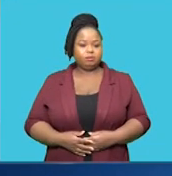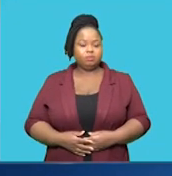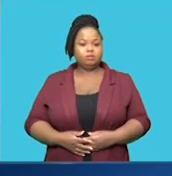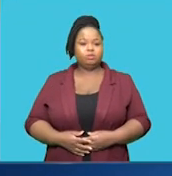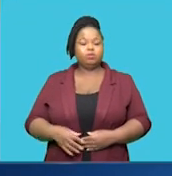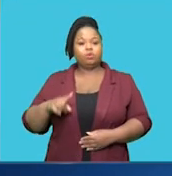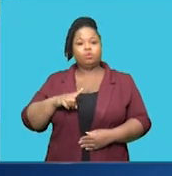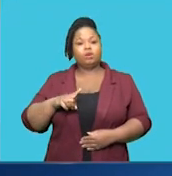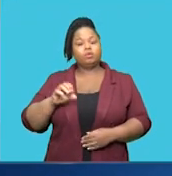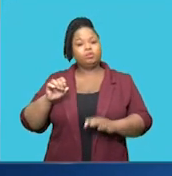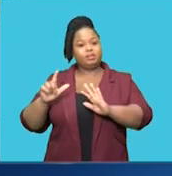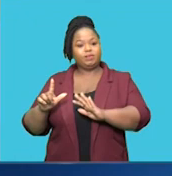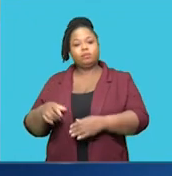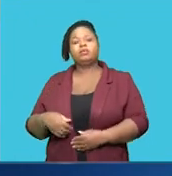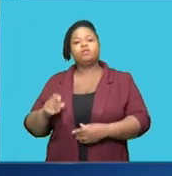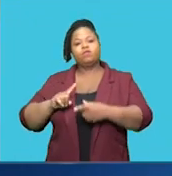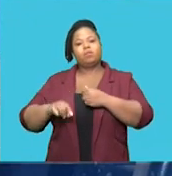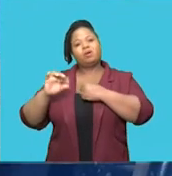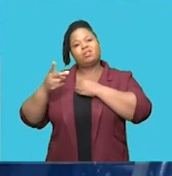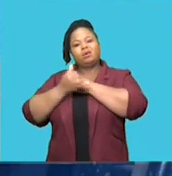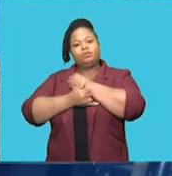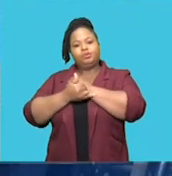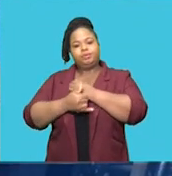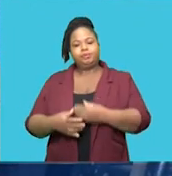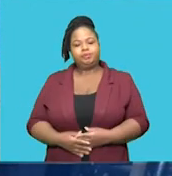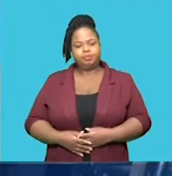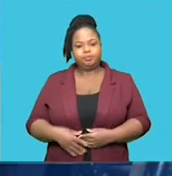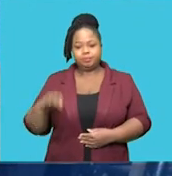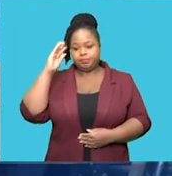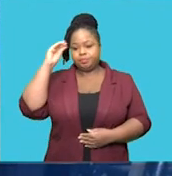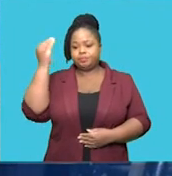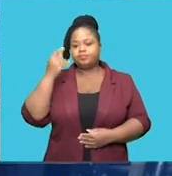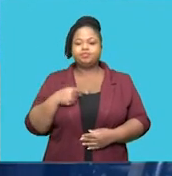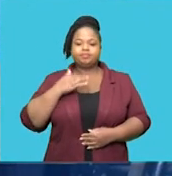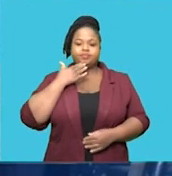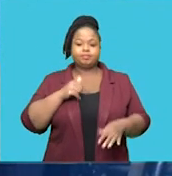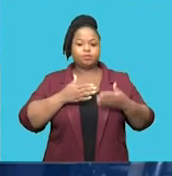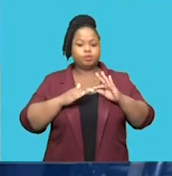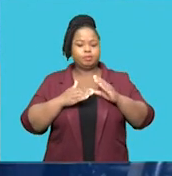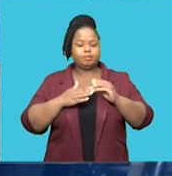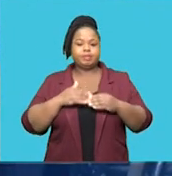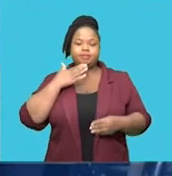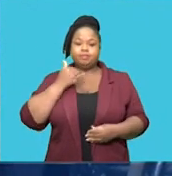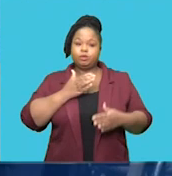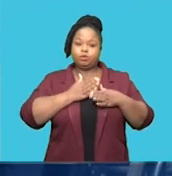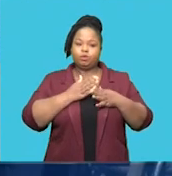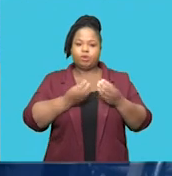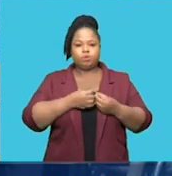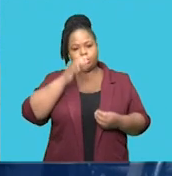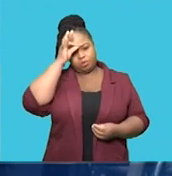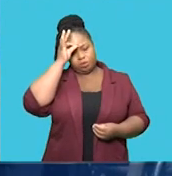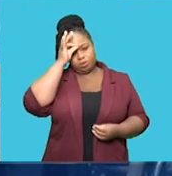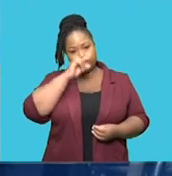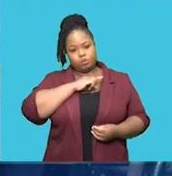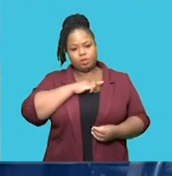170 of them are foreign nationals. Ucele unxuse kakhulu umphakathi ukuba usebenzisane namaphoyisa. Uthi